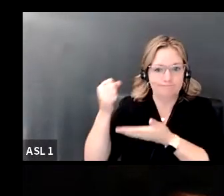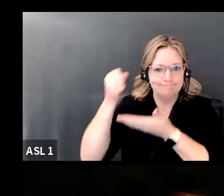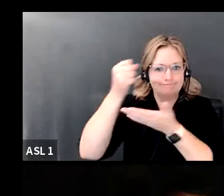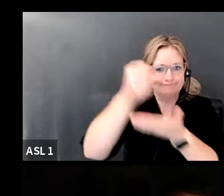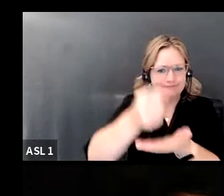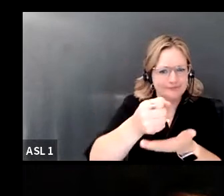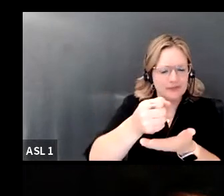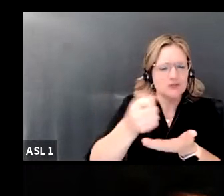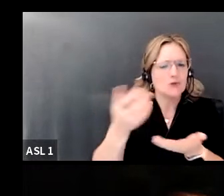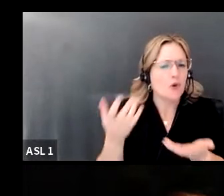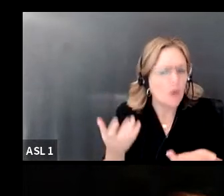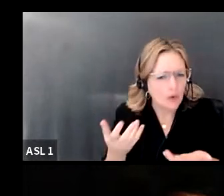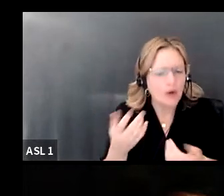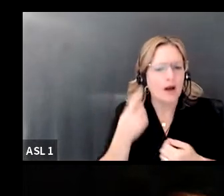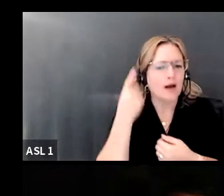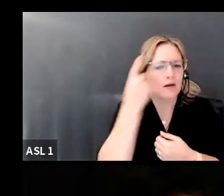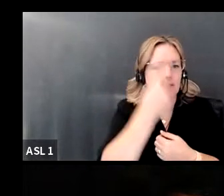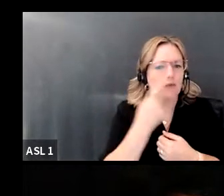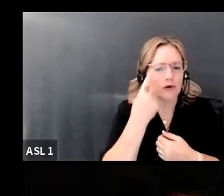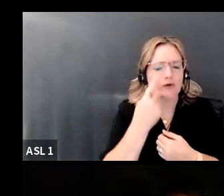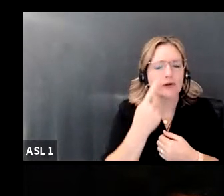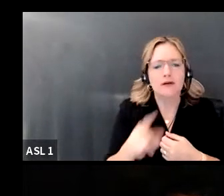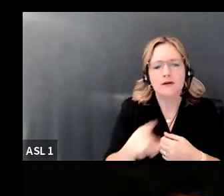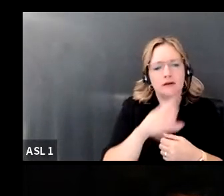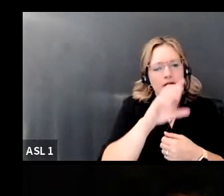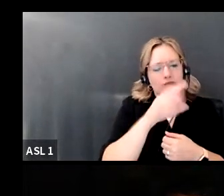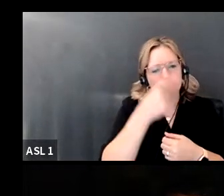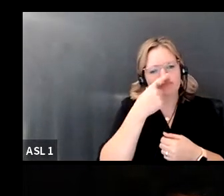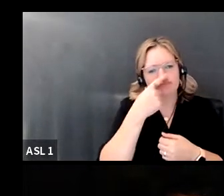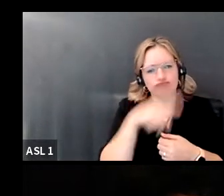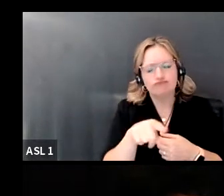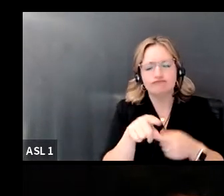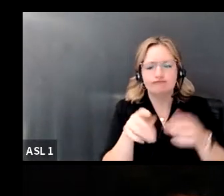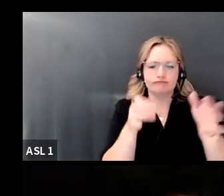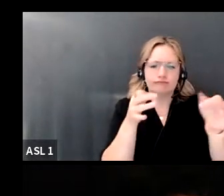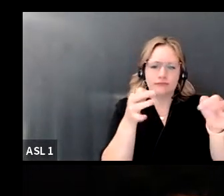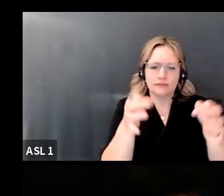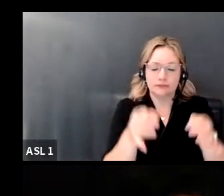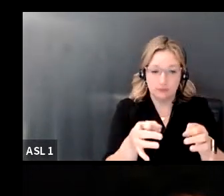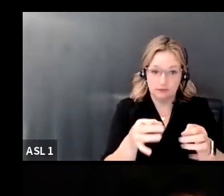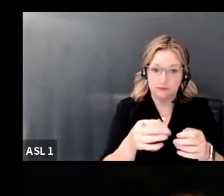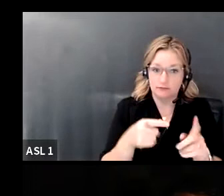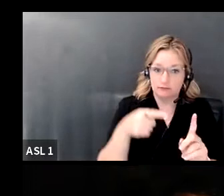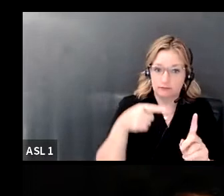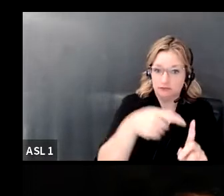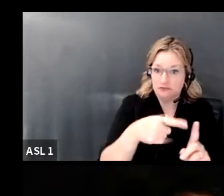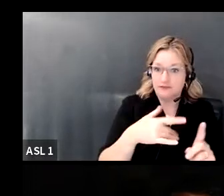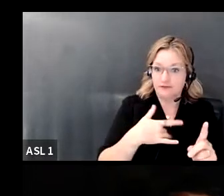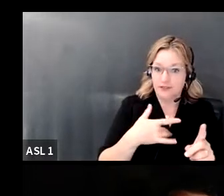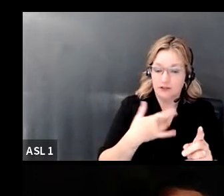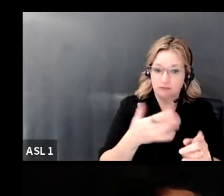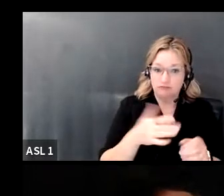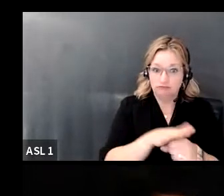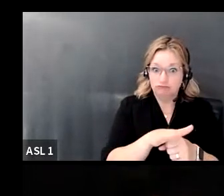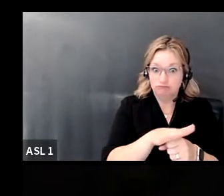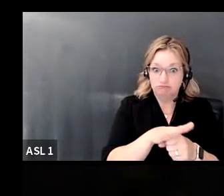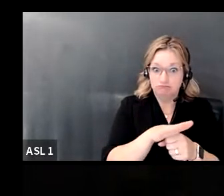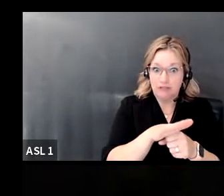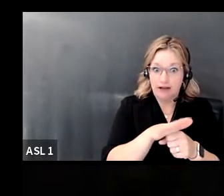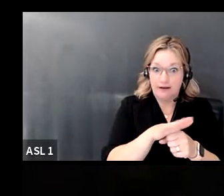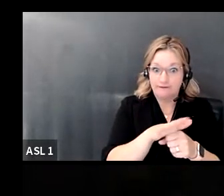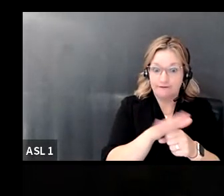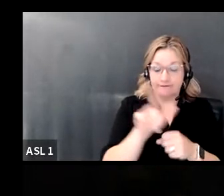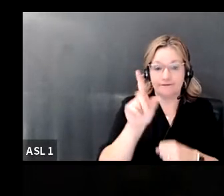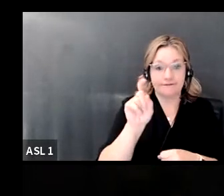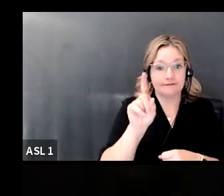wondering um if the service could speak to whether this is uh sufficient uh considering